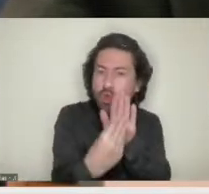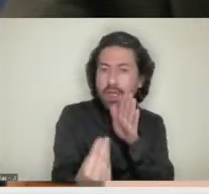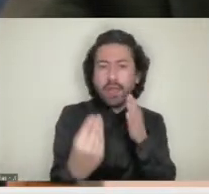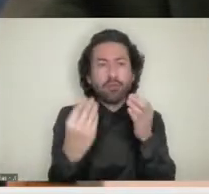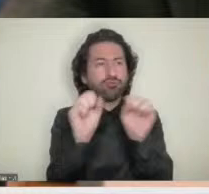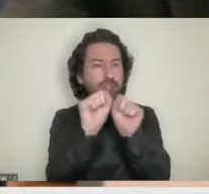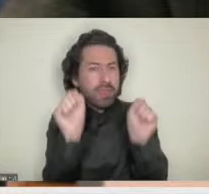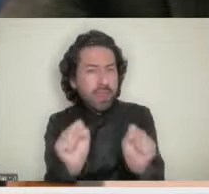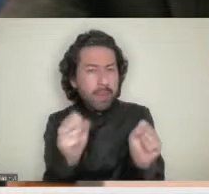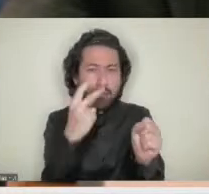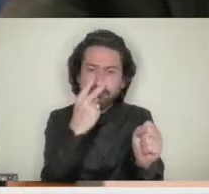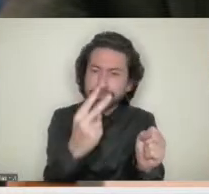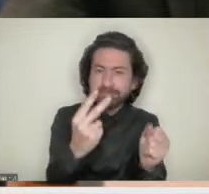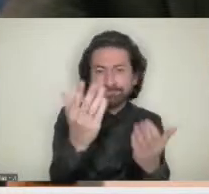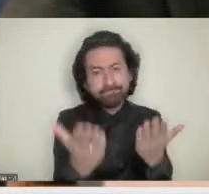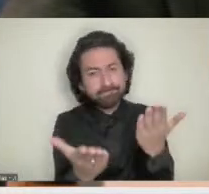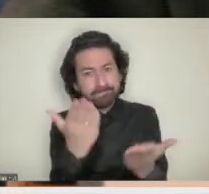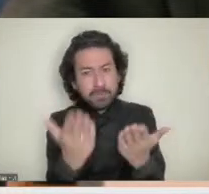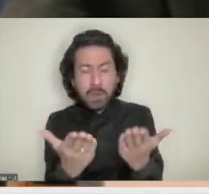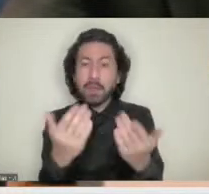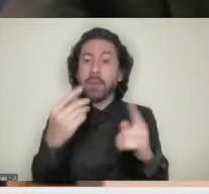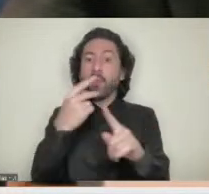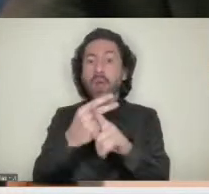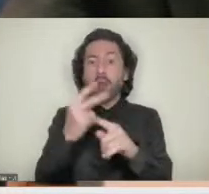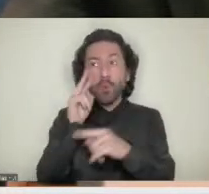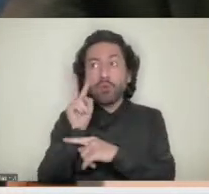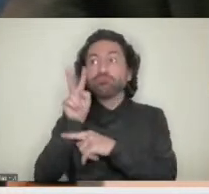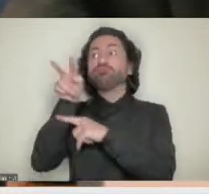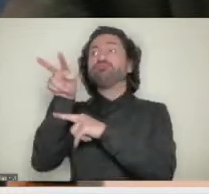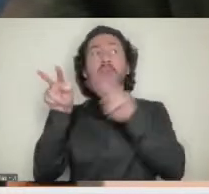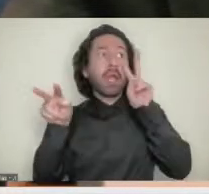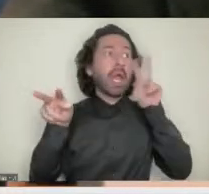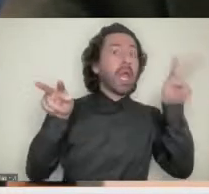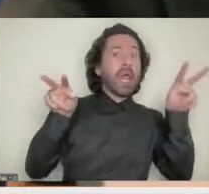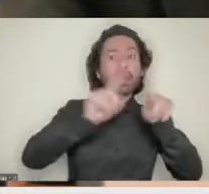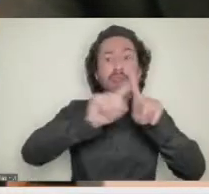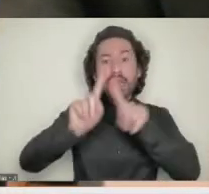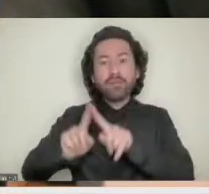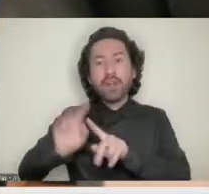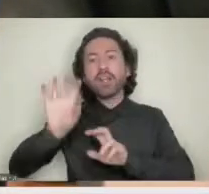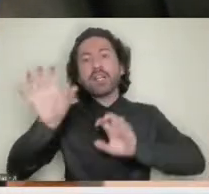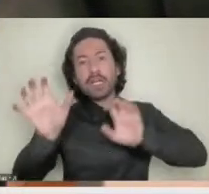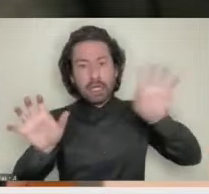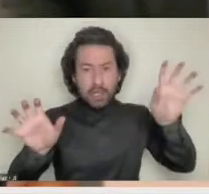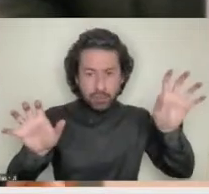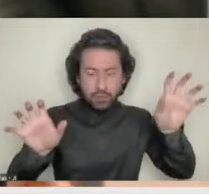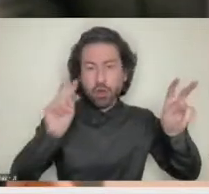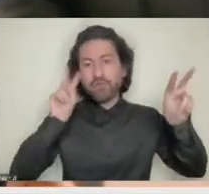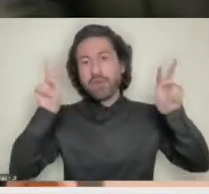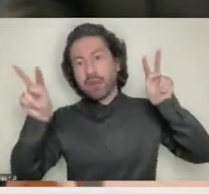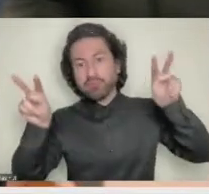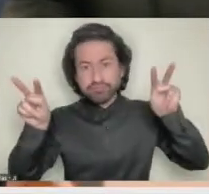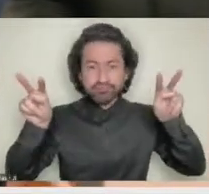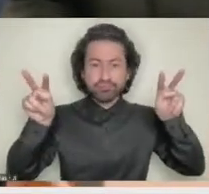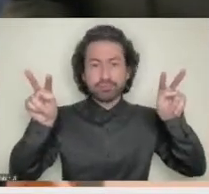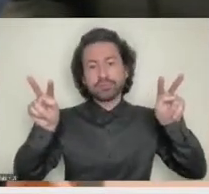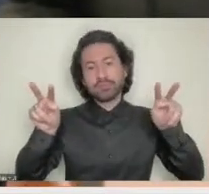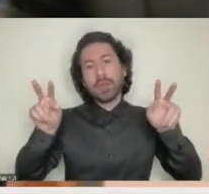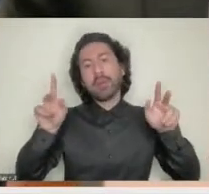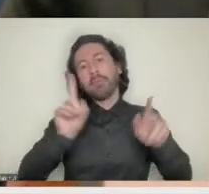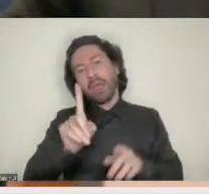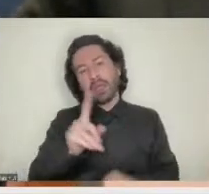models, and also consider the lessons learned from other regions, as Professor Barr said, adapted